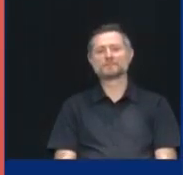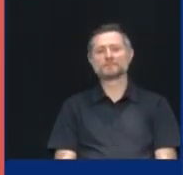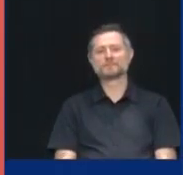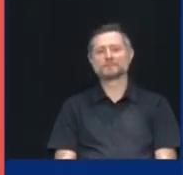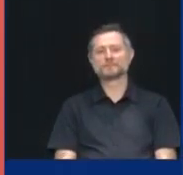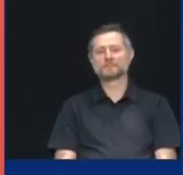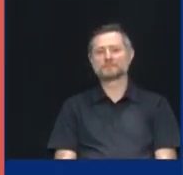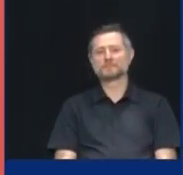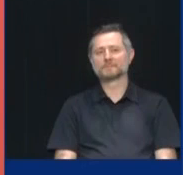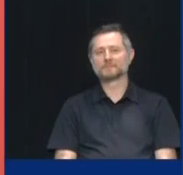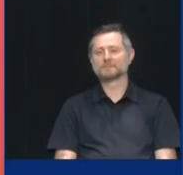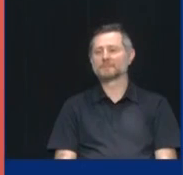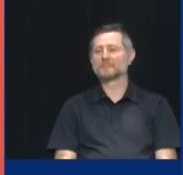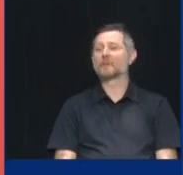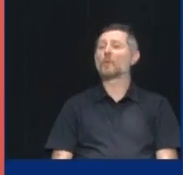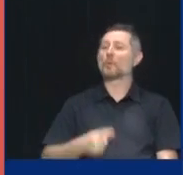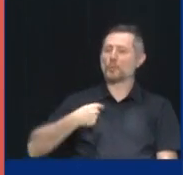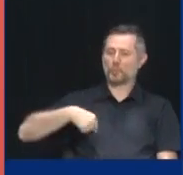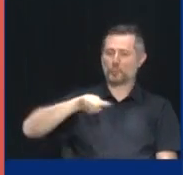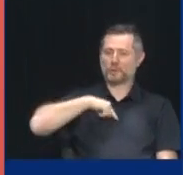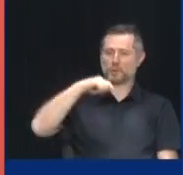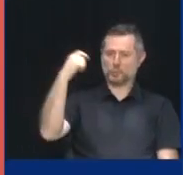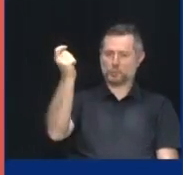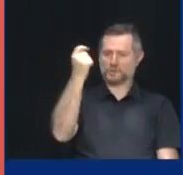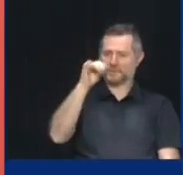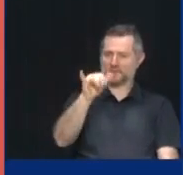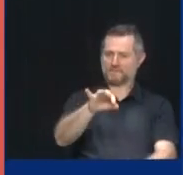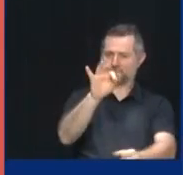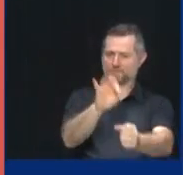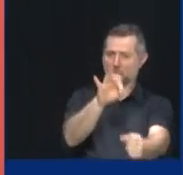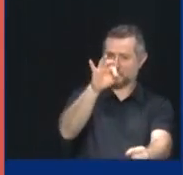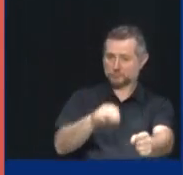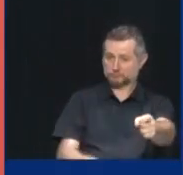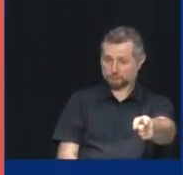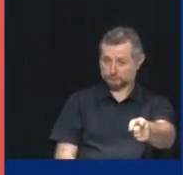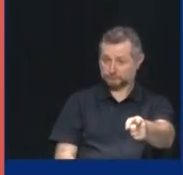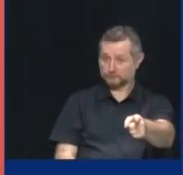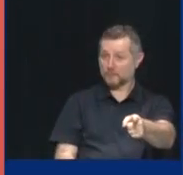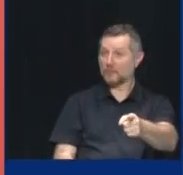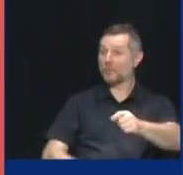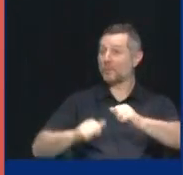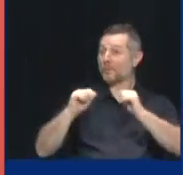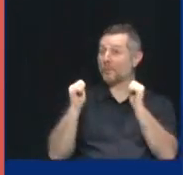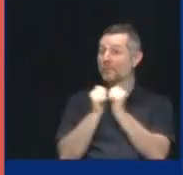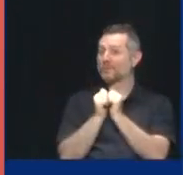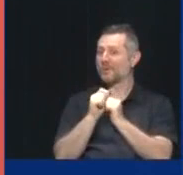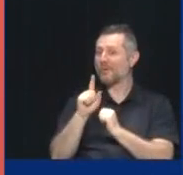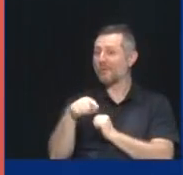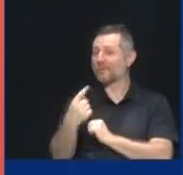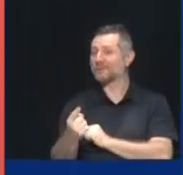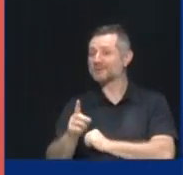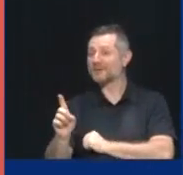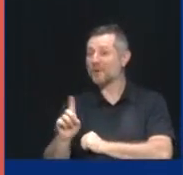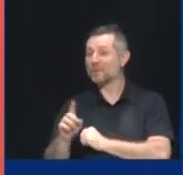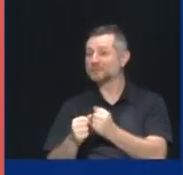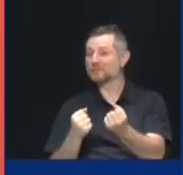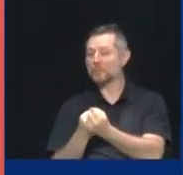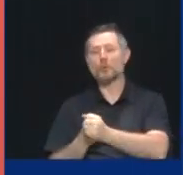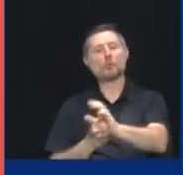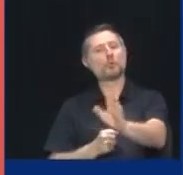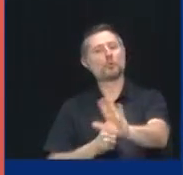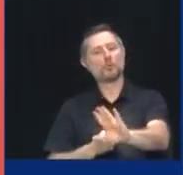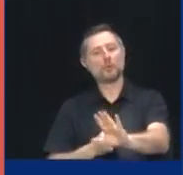we won that vote, never forget, not with just Democrats. We won that vote